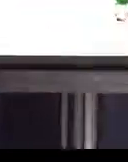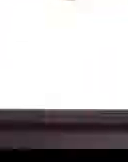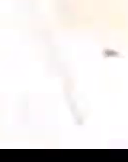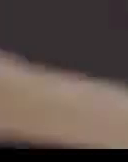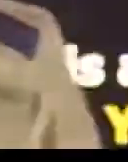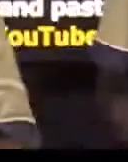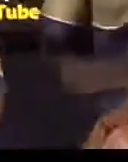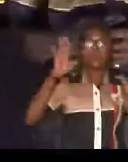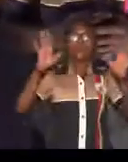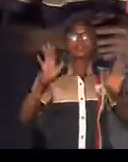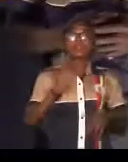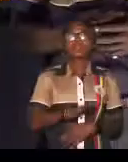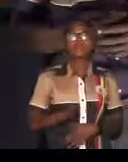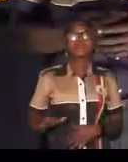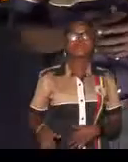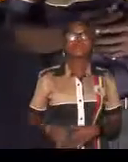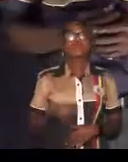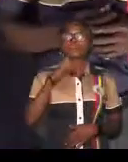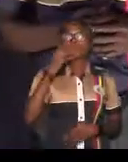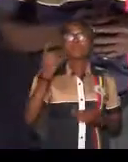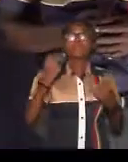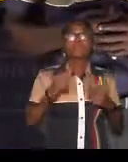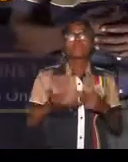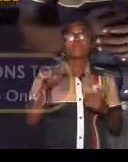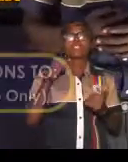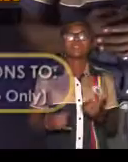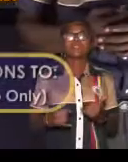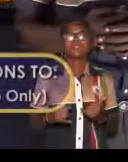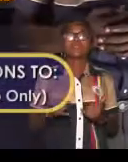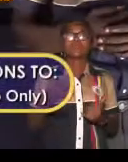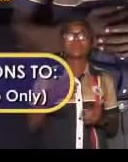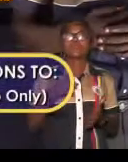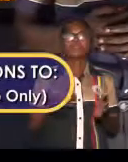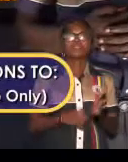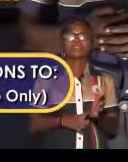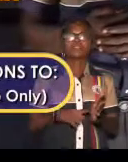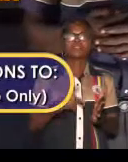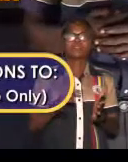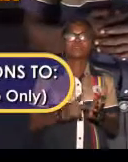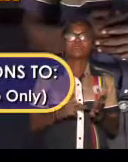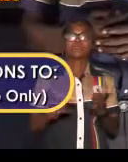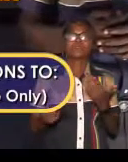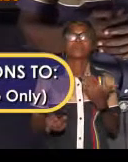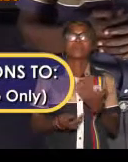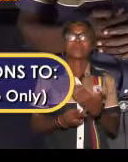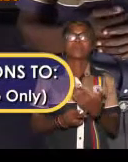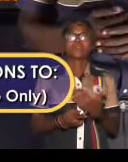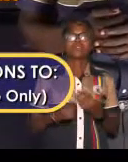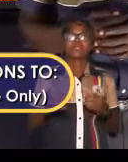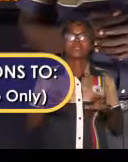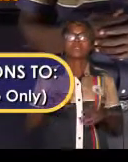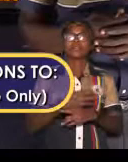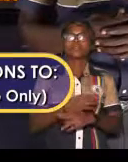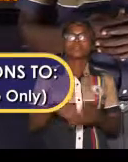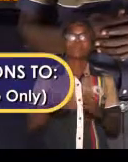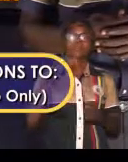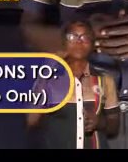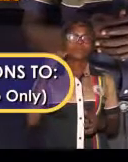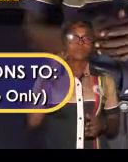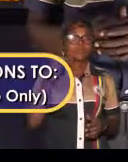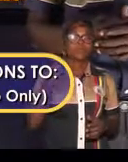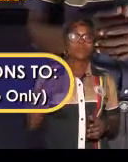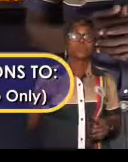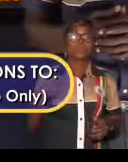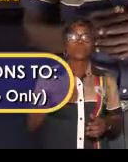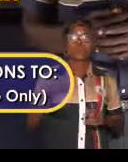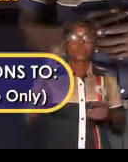Bye. My wonderful pupils, we have come to the end of another exciting edition of the Classroom in Your Home. We hope that you